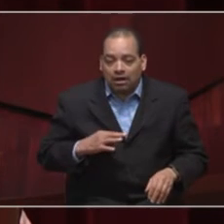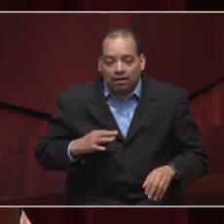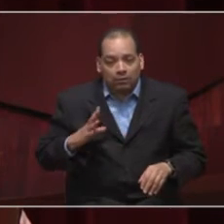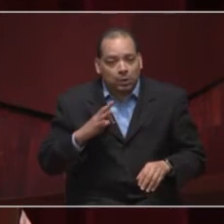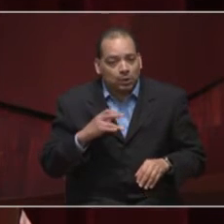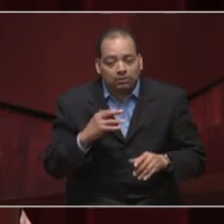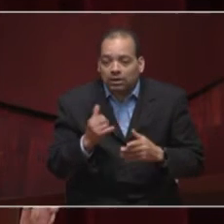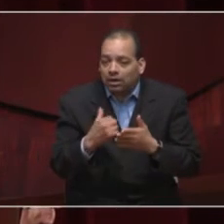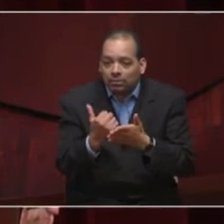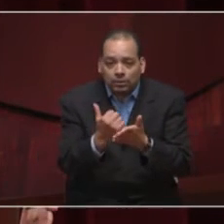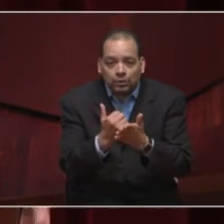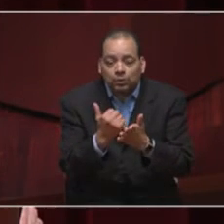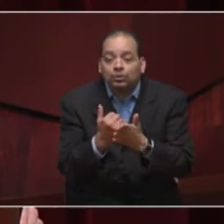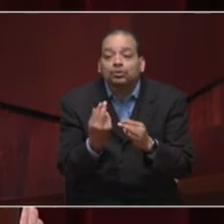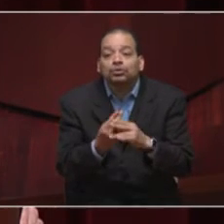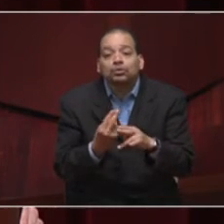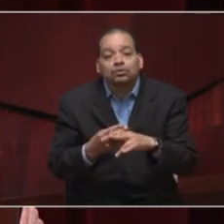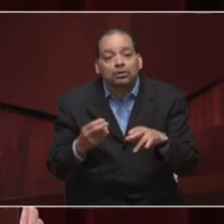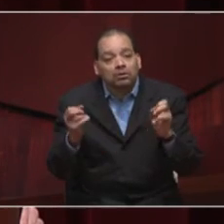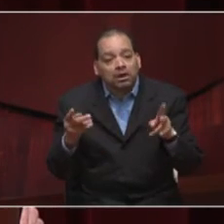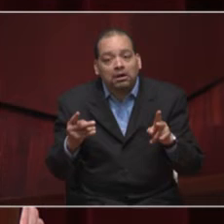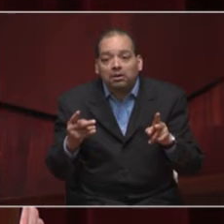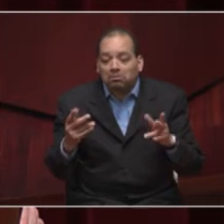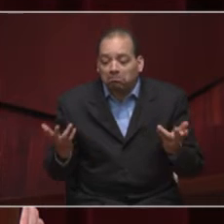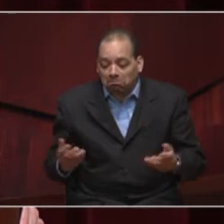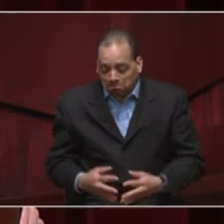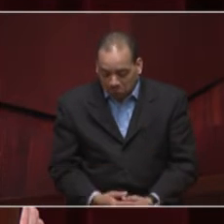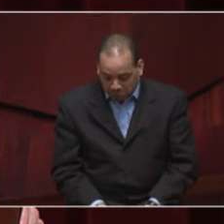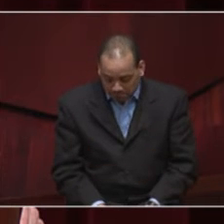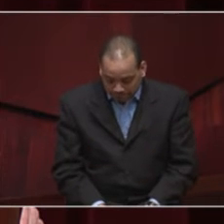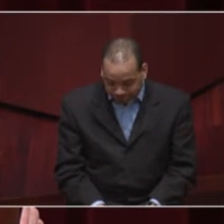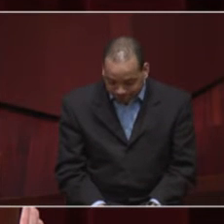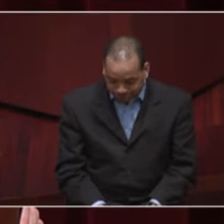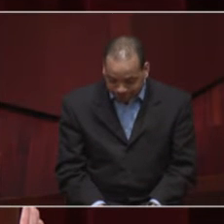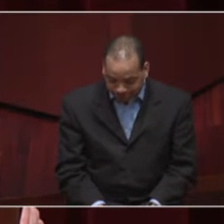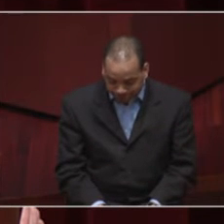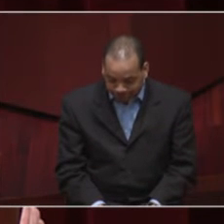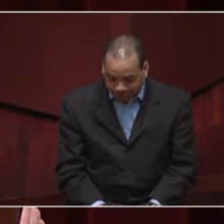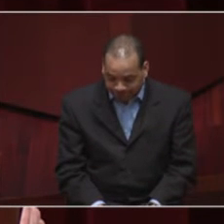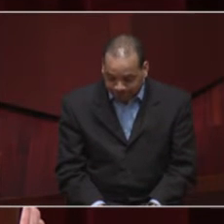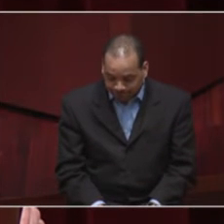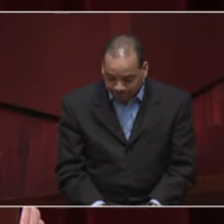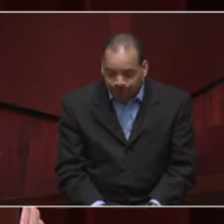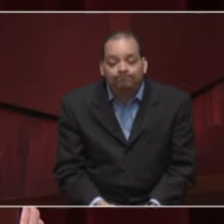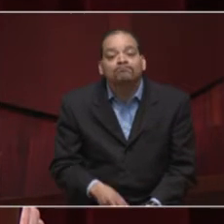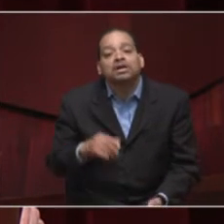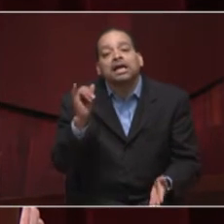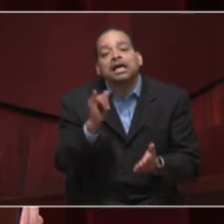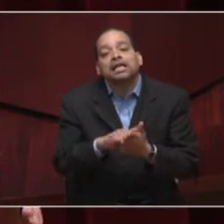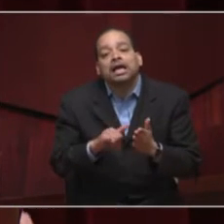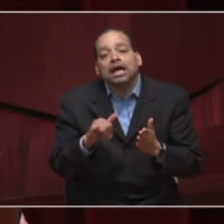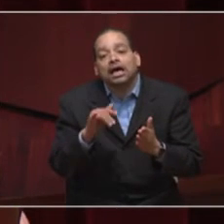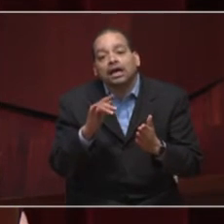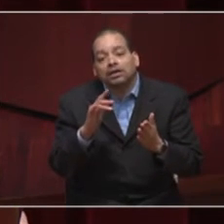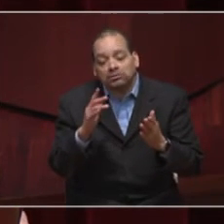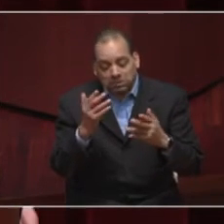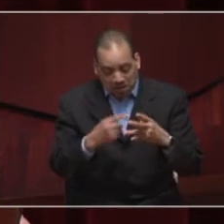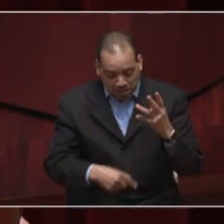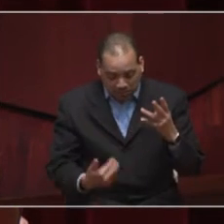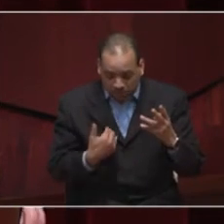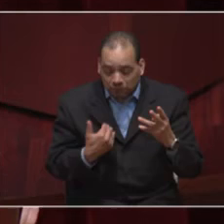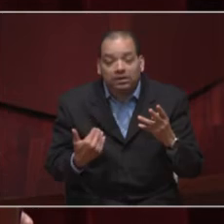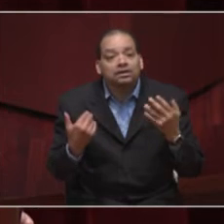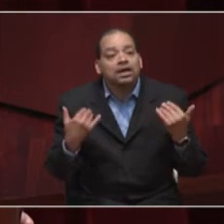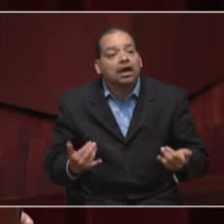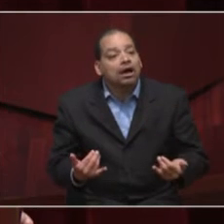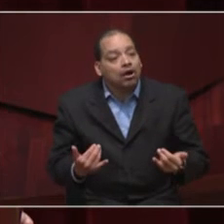it for your organization and answer any questions. So we're working on that as well. So that is we have. So I'd be happy to